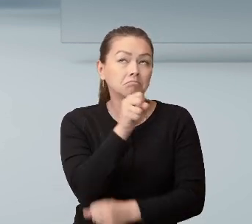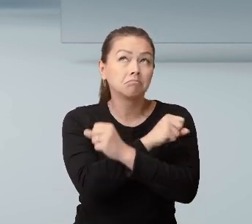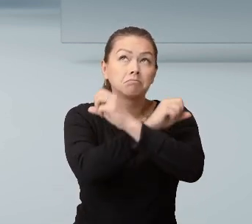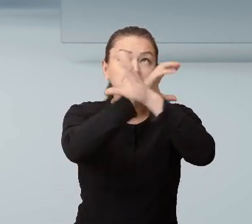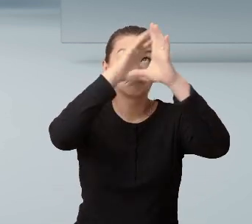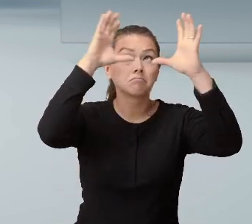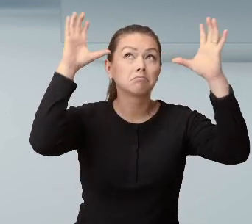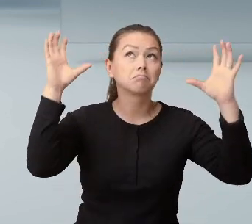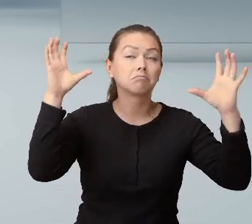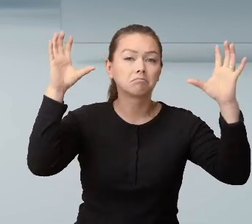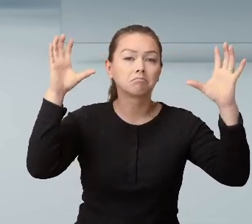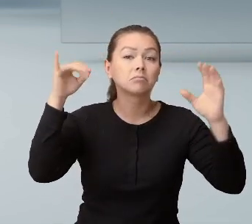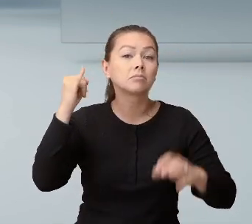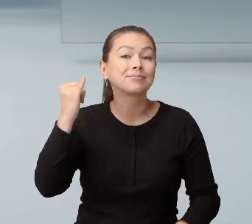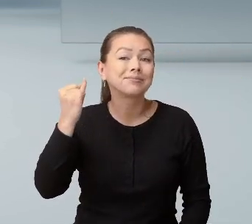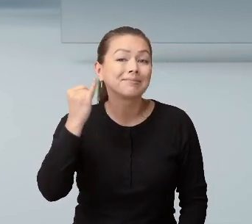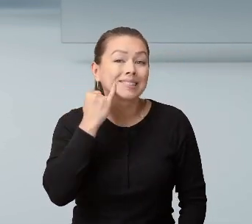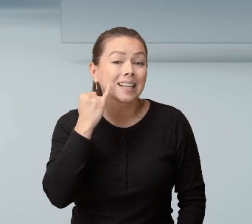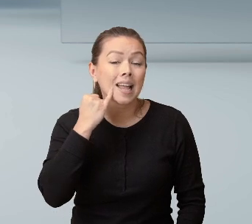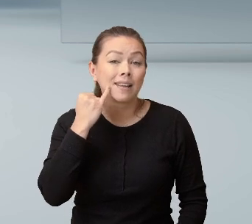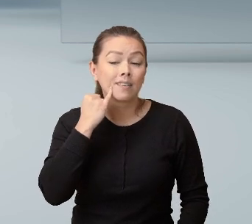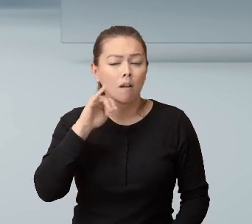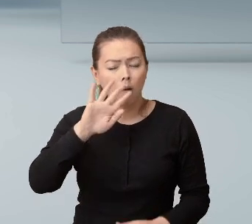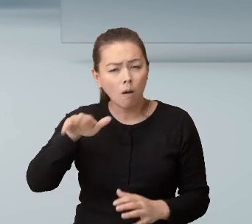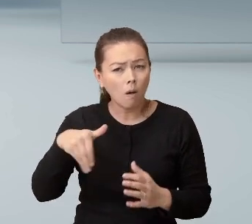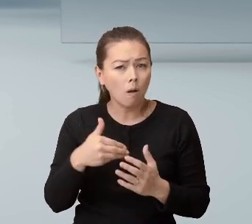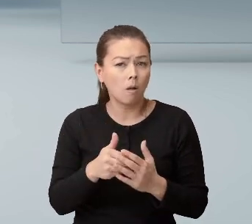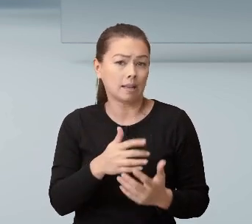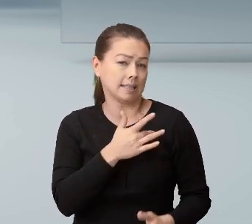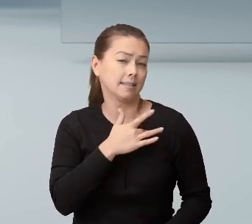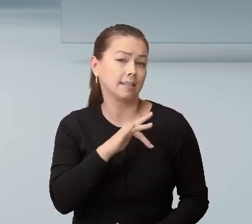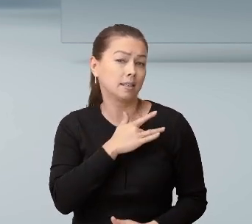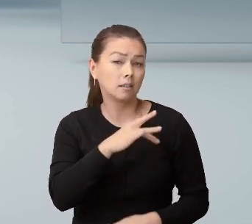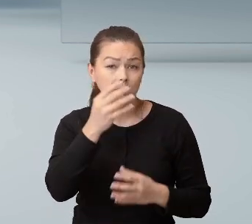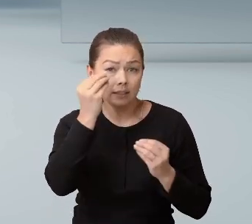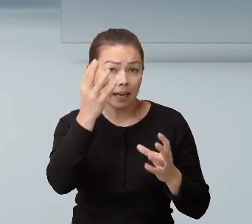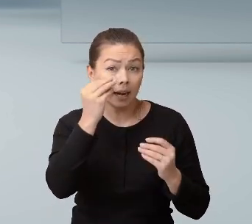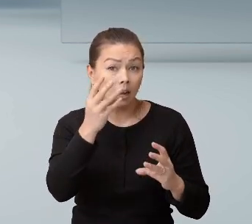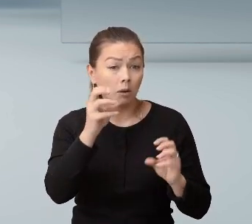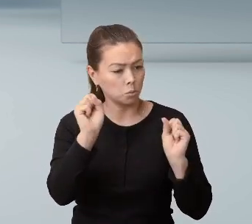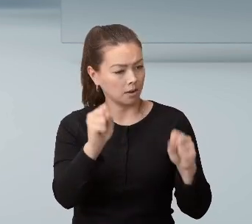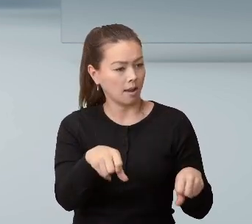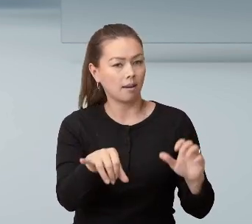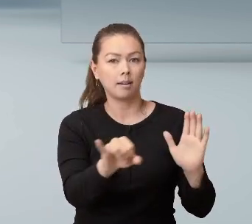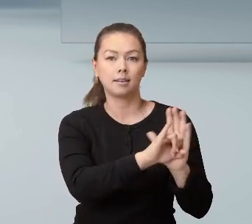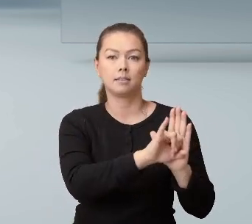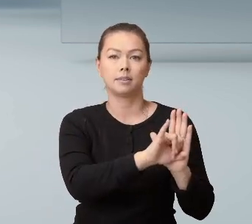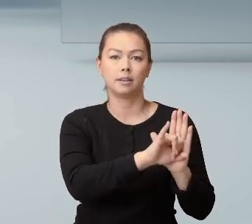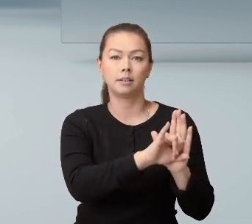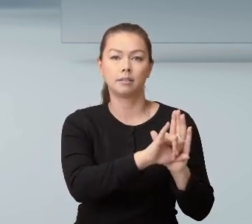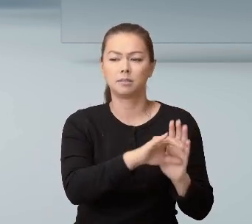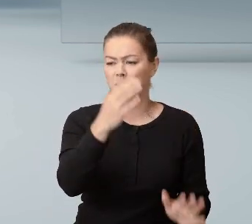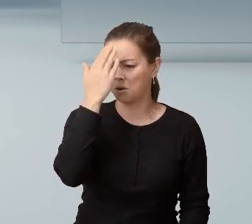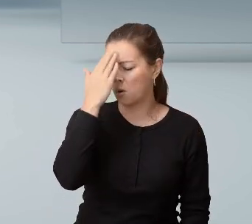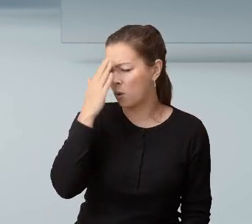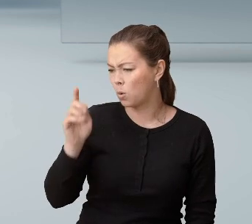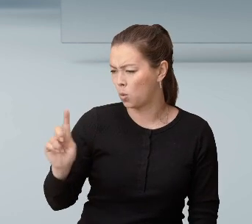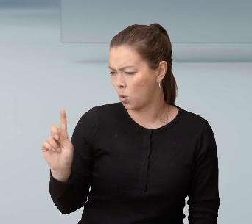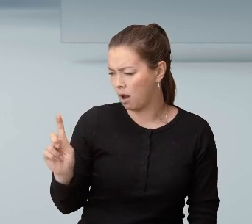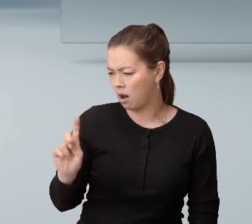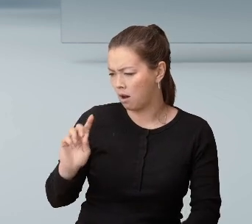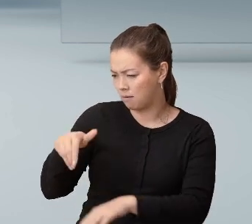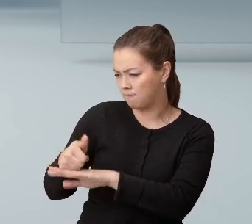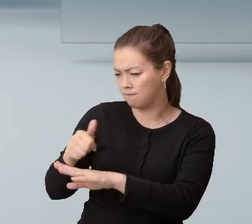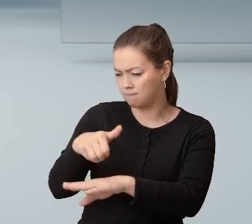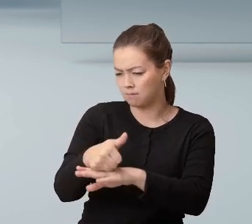What if we could identify all of the sensitive data that exists and know where it exists, know where